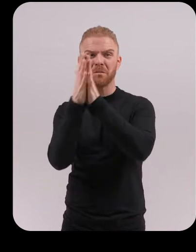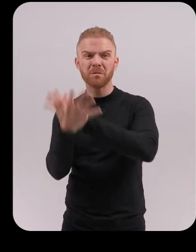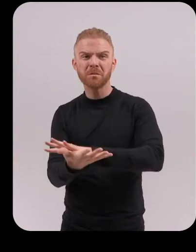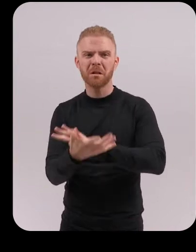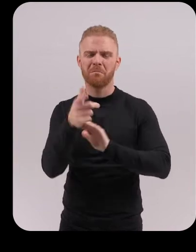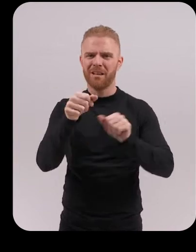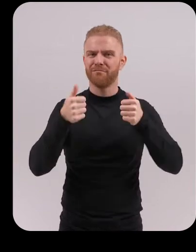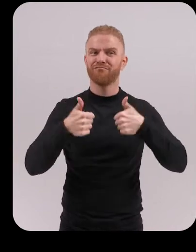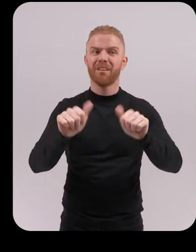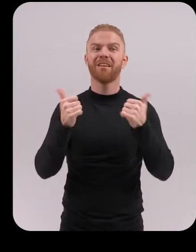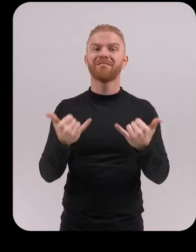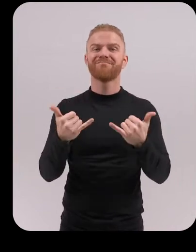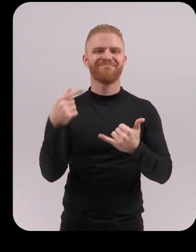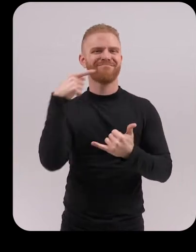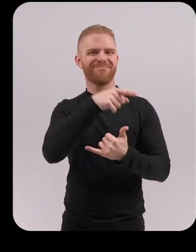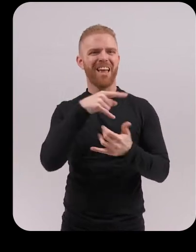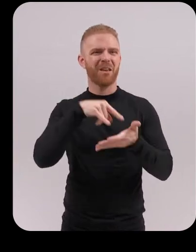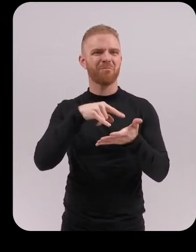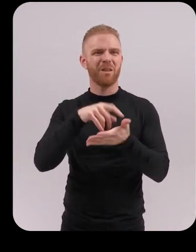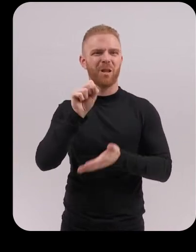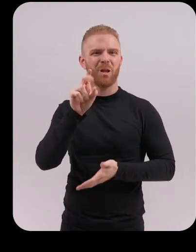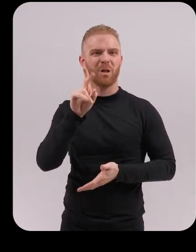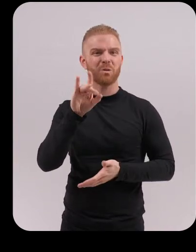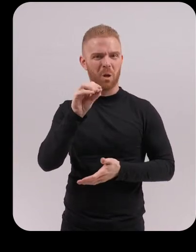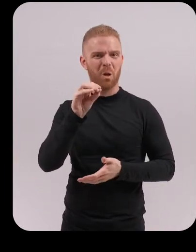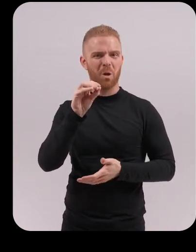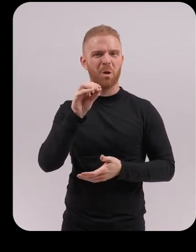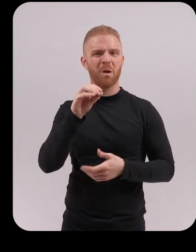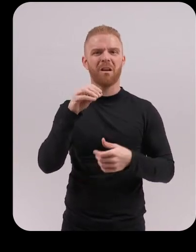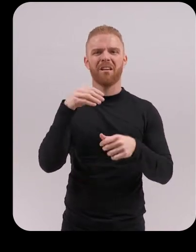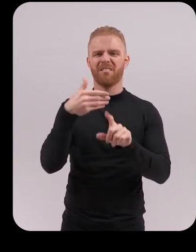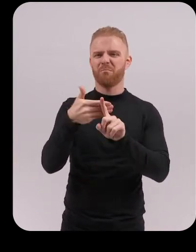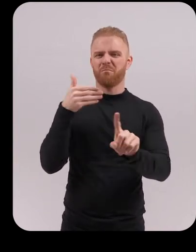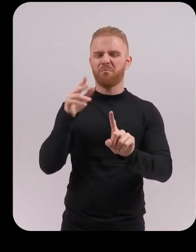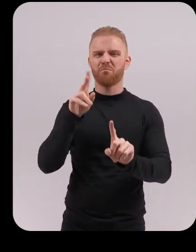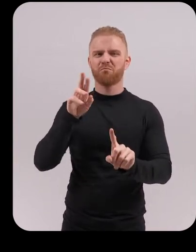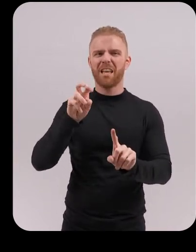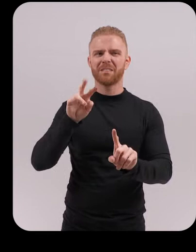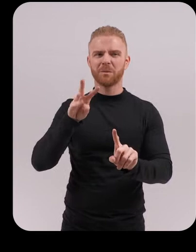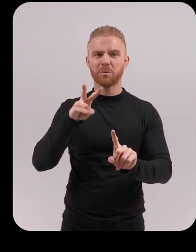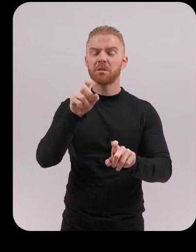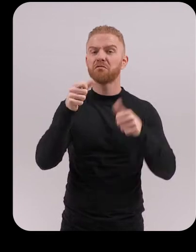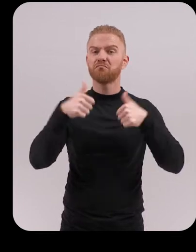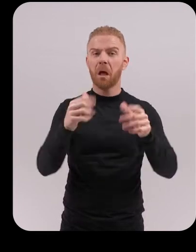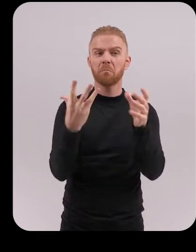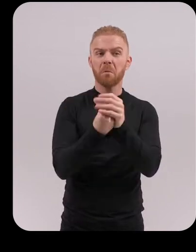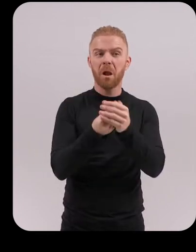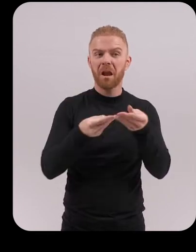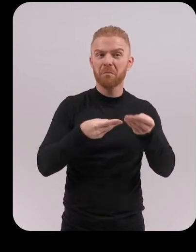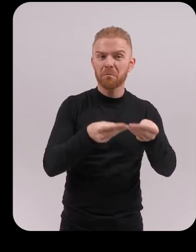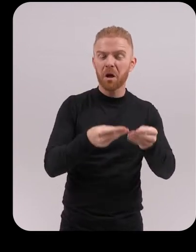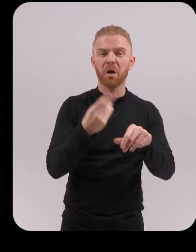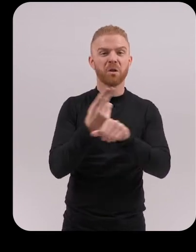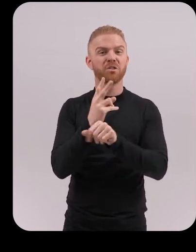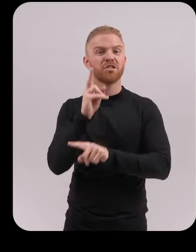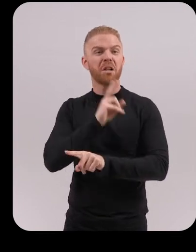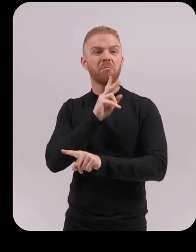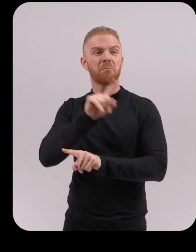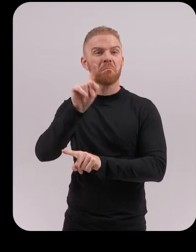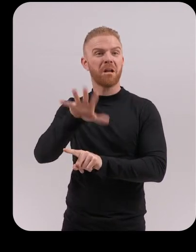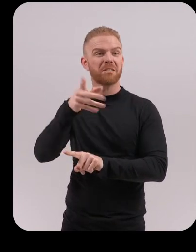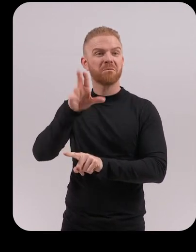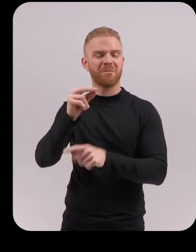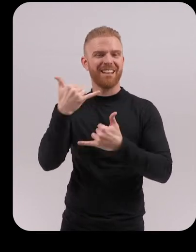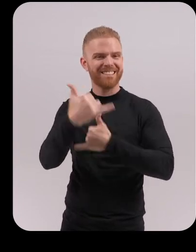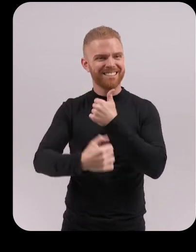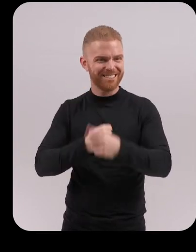today in Android Studio Koala Preview. And you can try multimodal inputs using Gemini 1.5 Pro later this